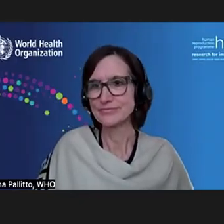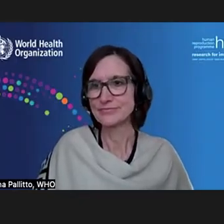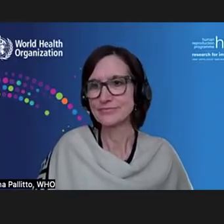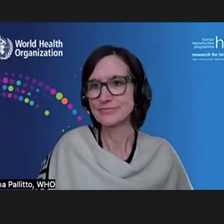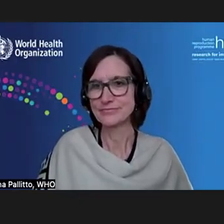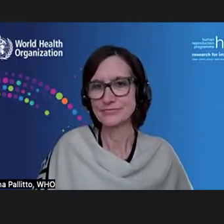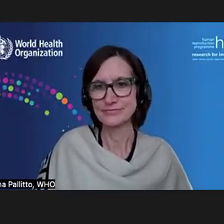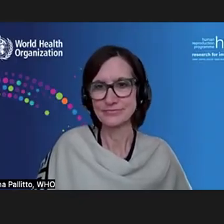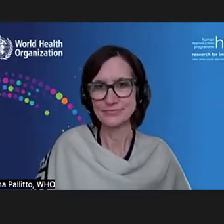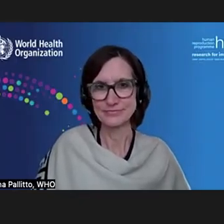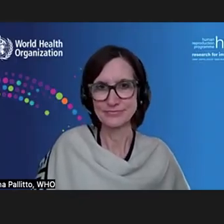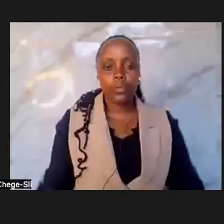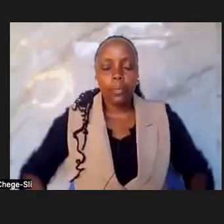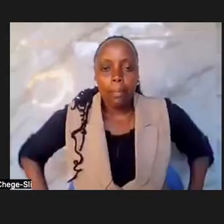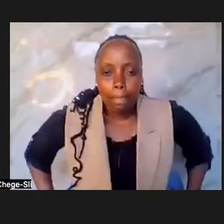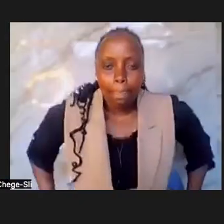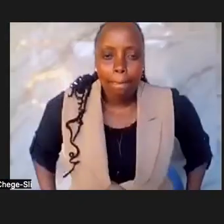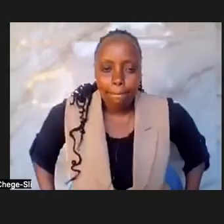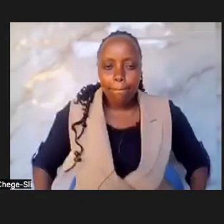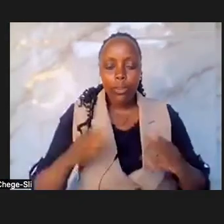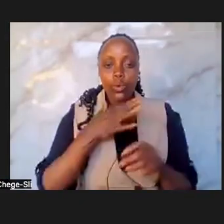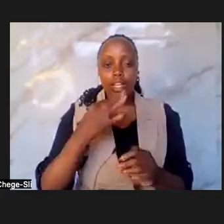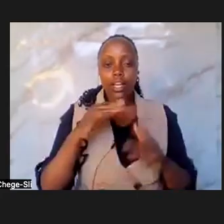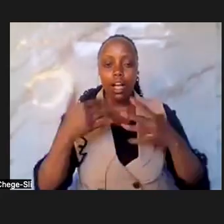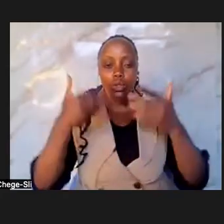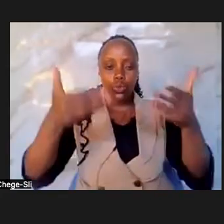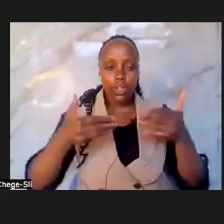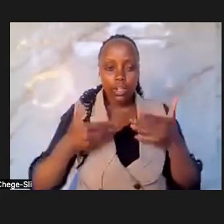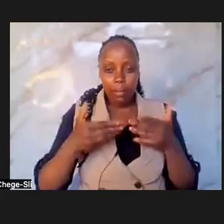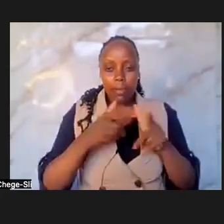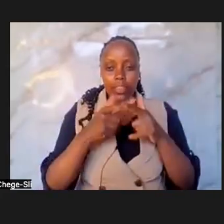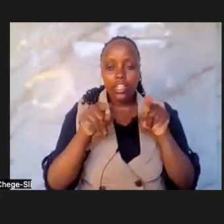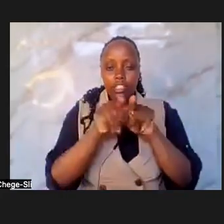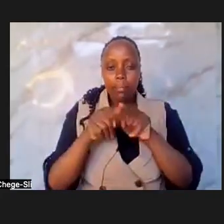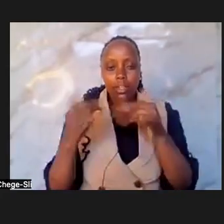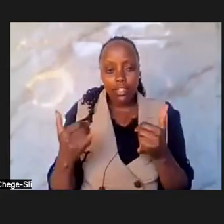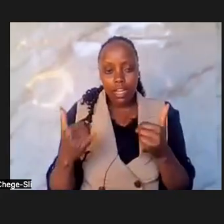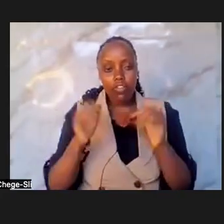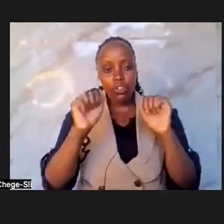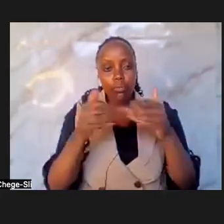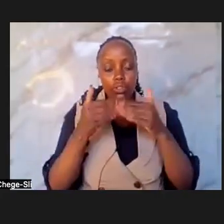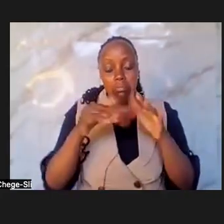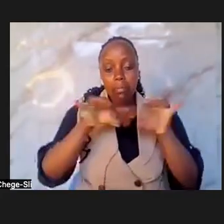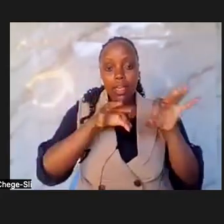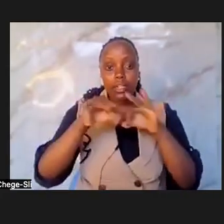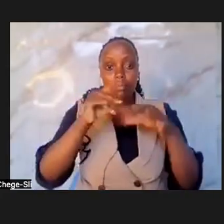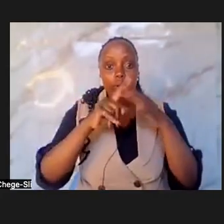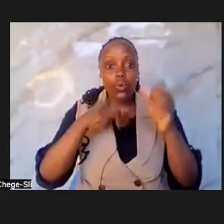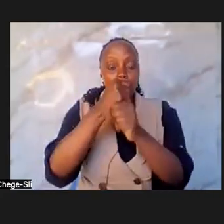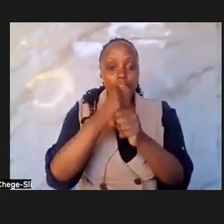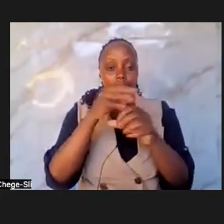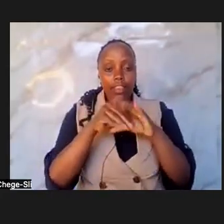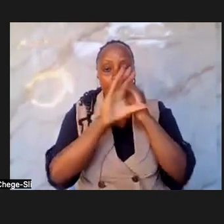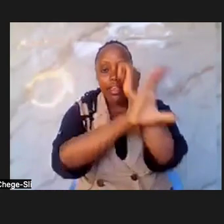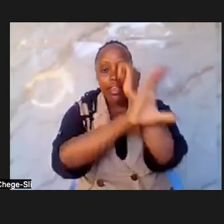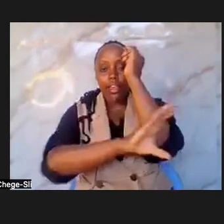panelist is Helen. We'd love to welcome Helen in to kind of set out a little bit about what she does more at the kind of country level.